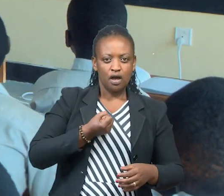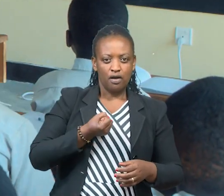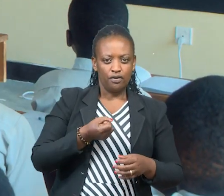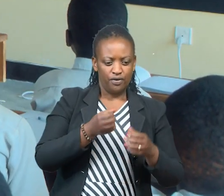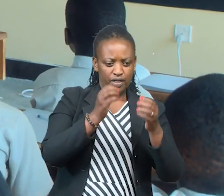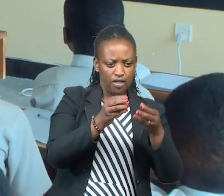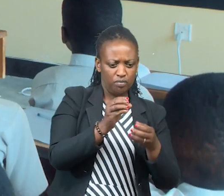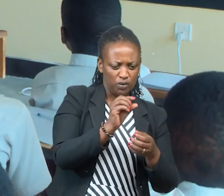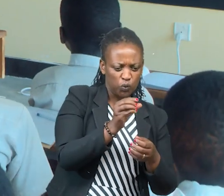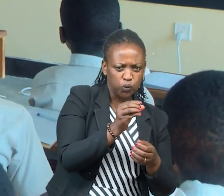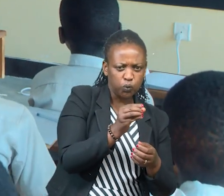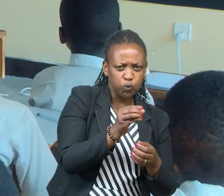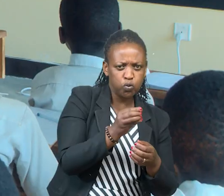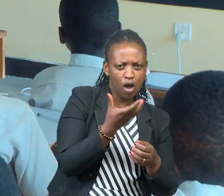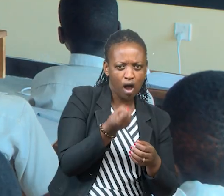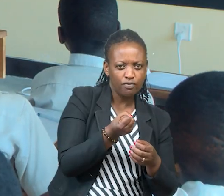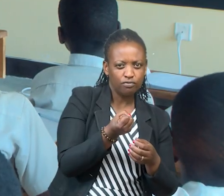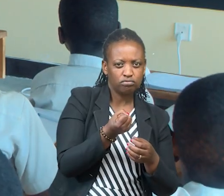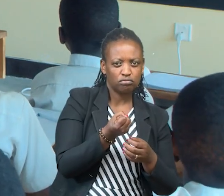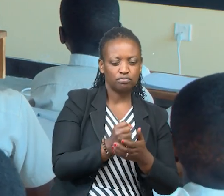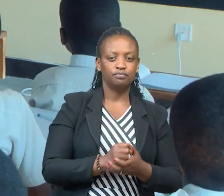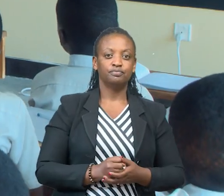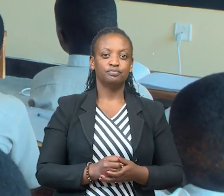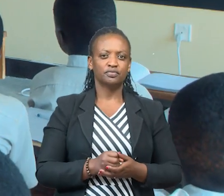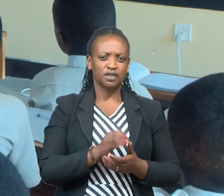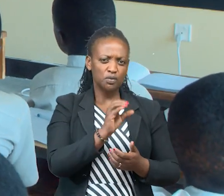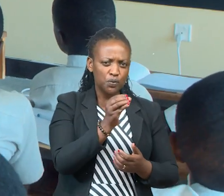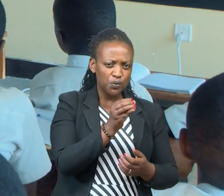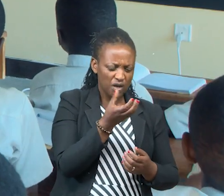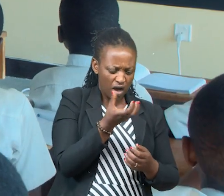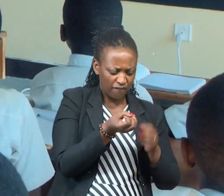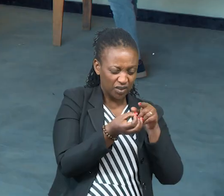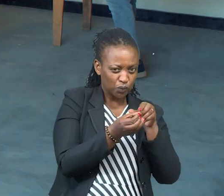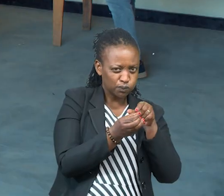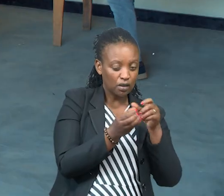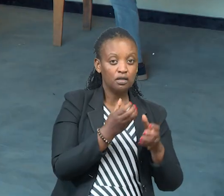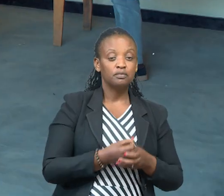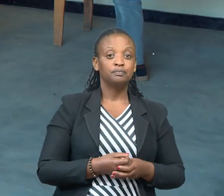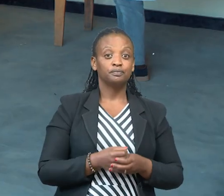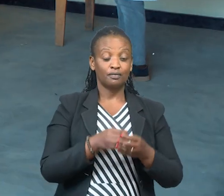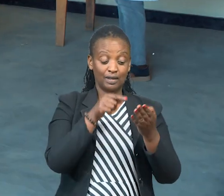have counters. I have counters. Okay. And then